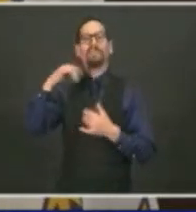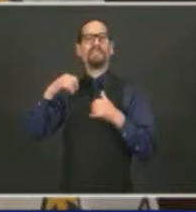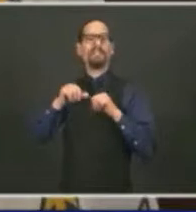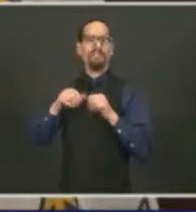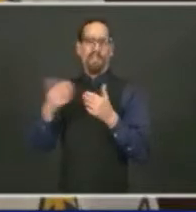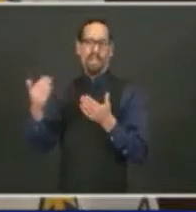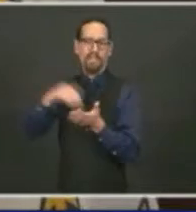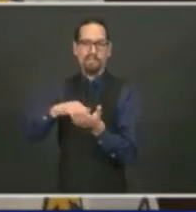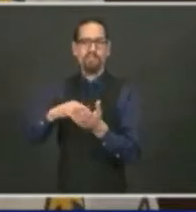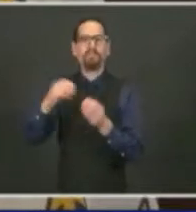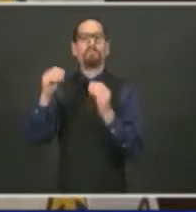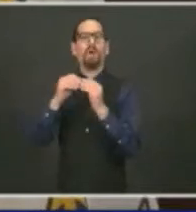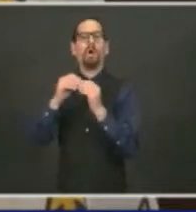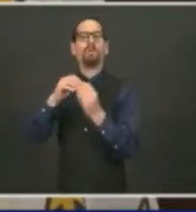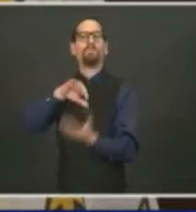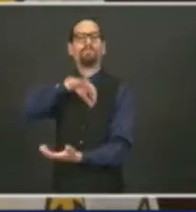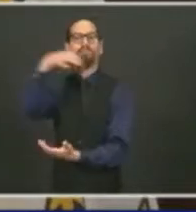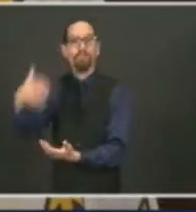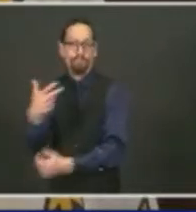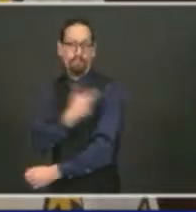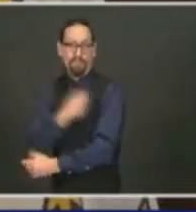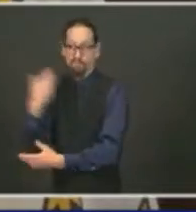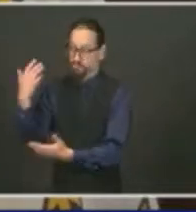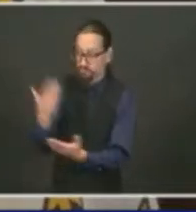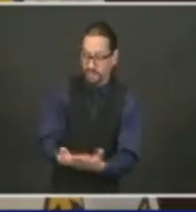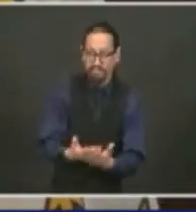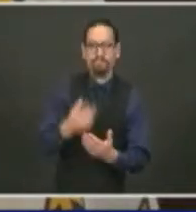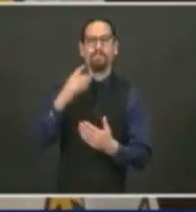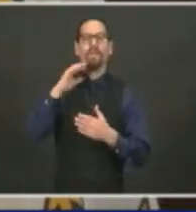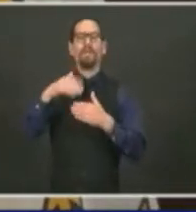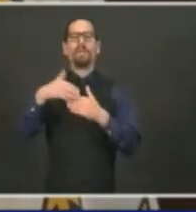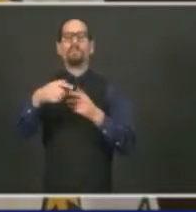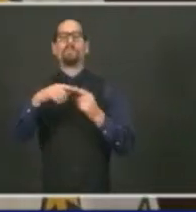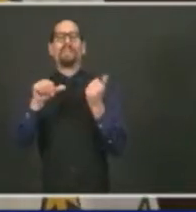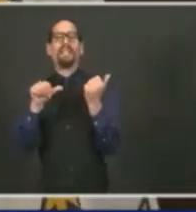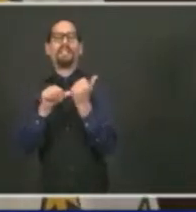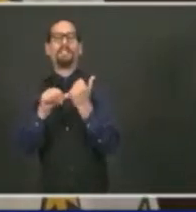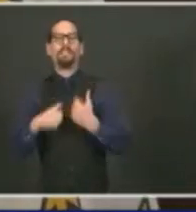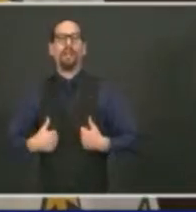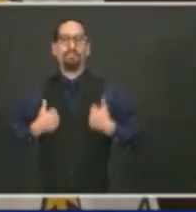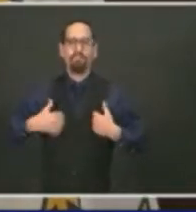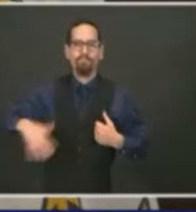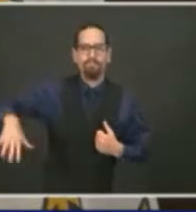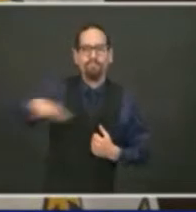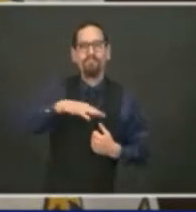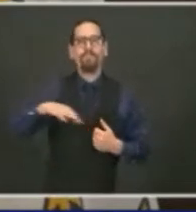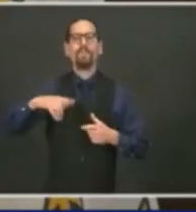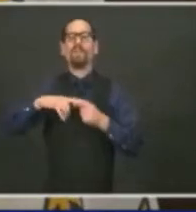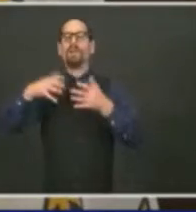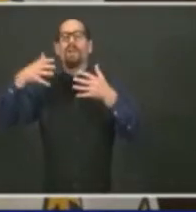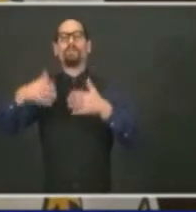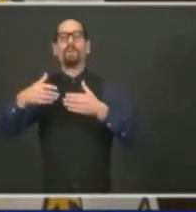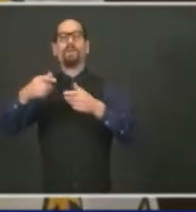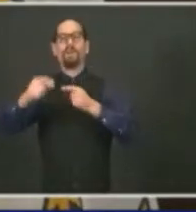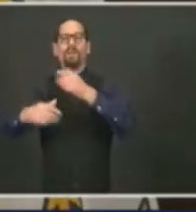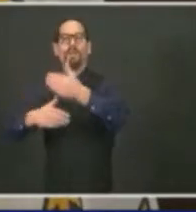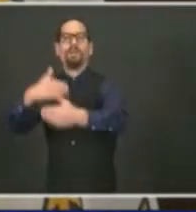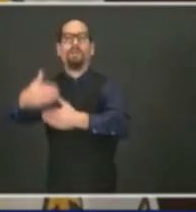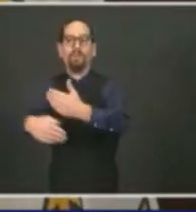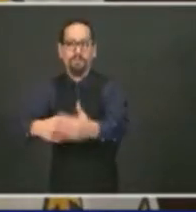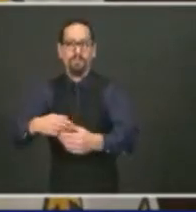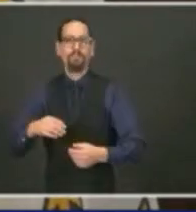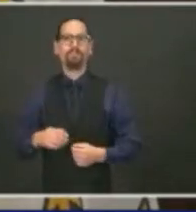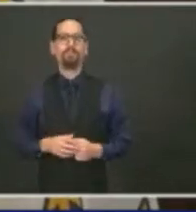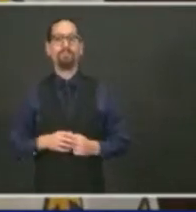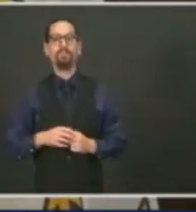the nursing home effort. Something else we're planning that I just wanted to talk about for a few minutes are 5 regional clinics throughout the